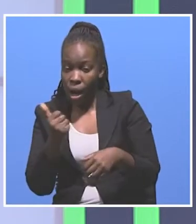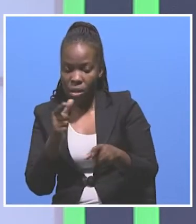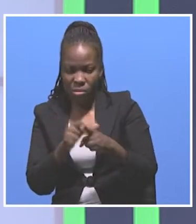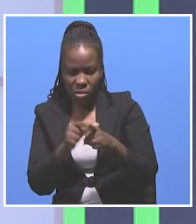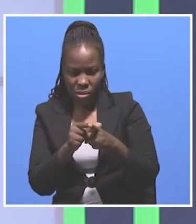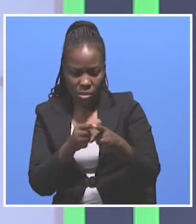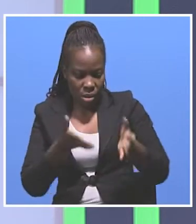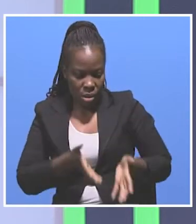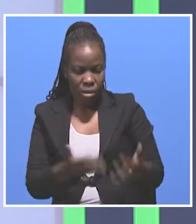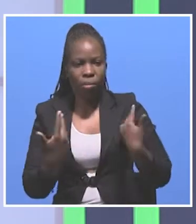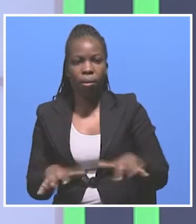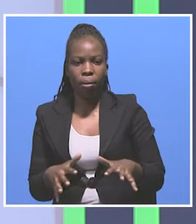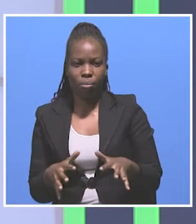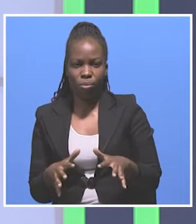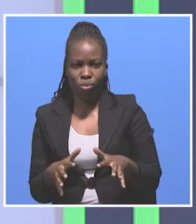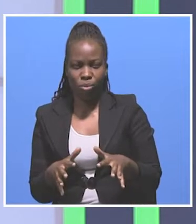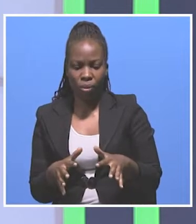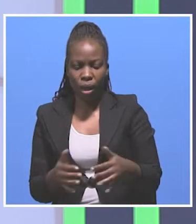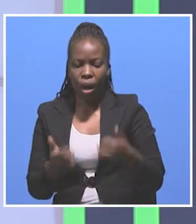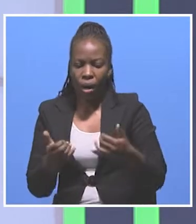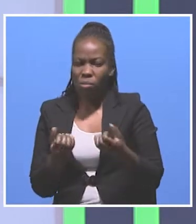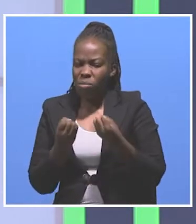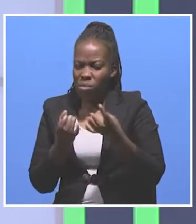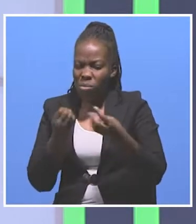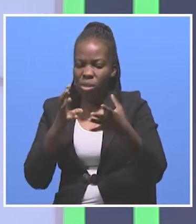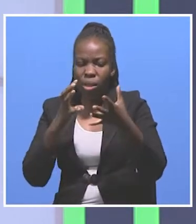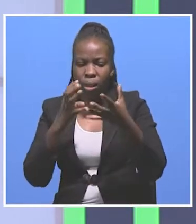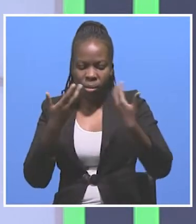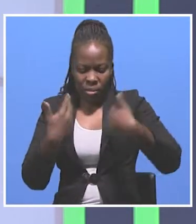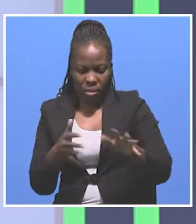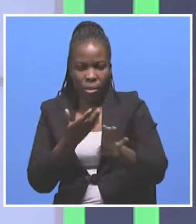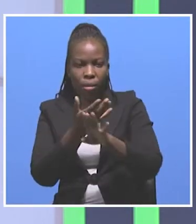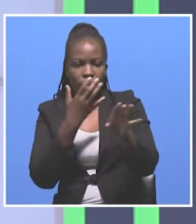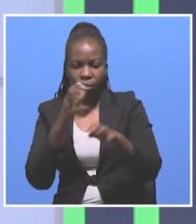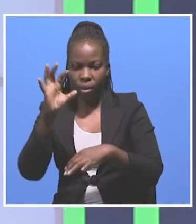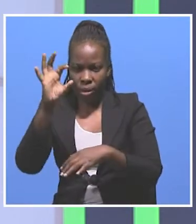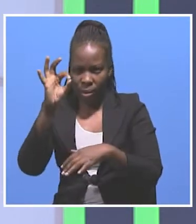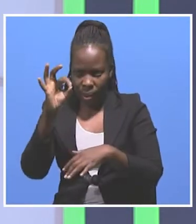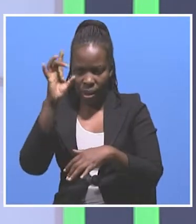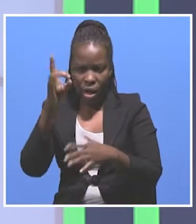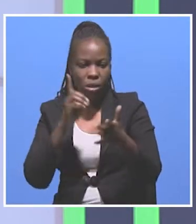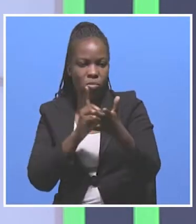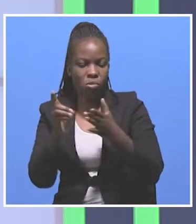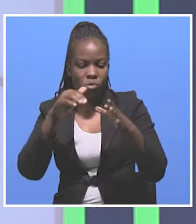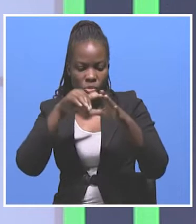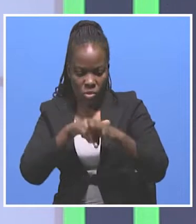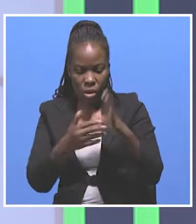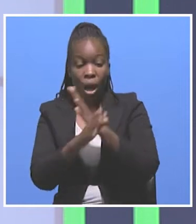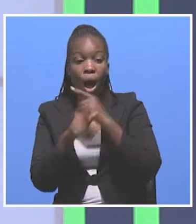miscarriage. Now, a lot of these losses before 28 weeks in our country, they're actually